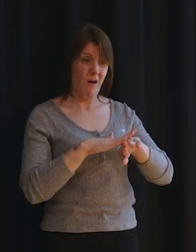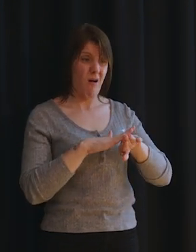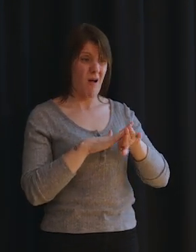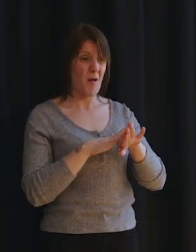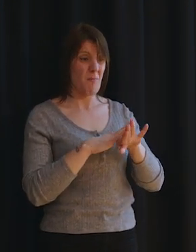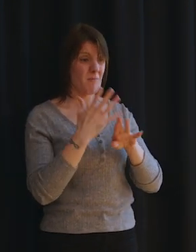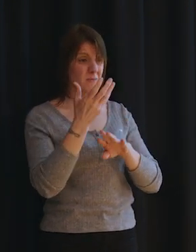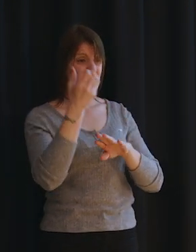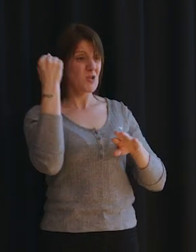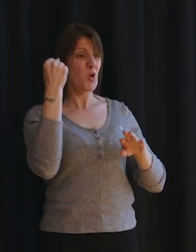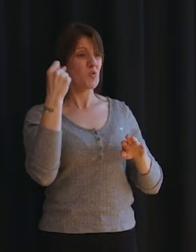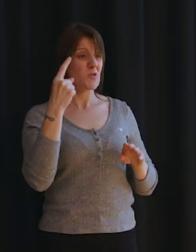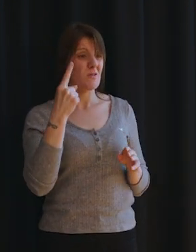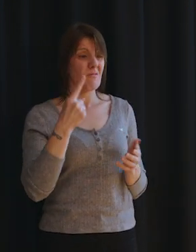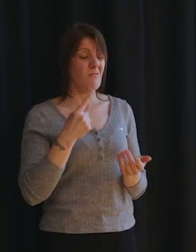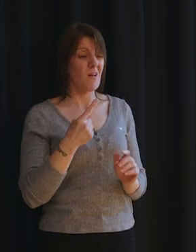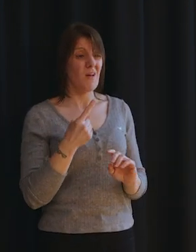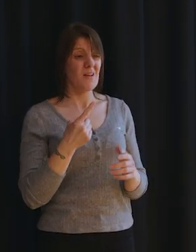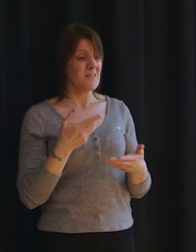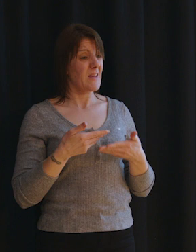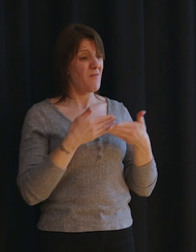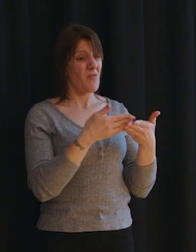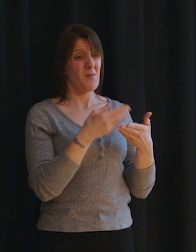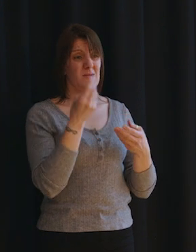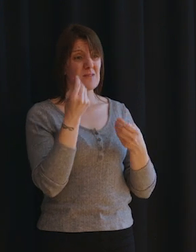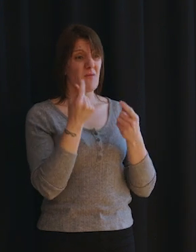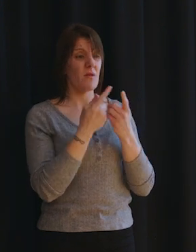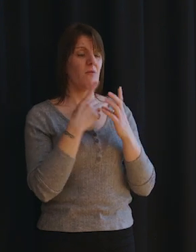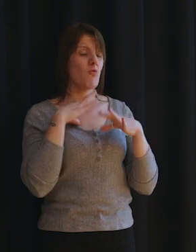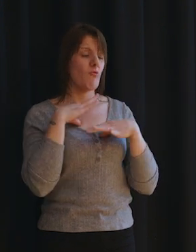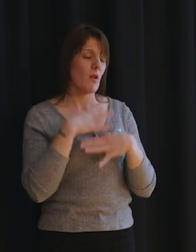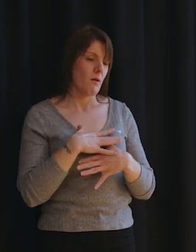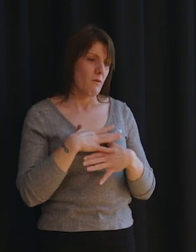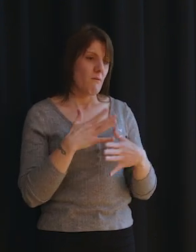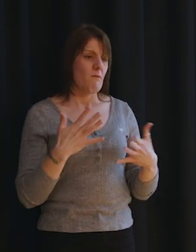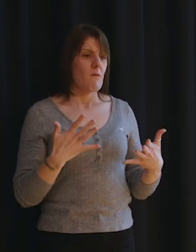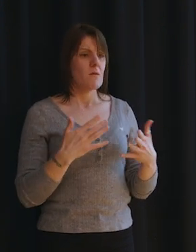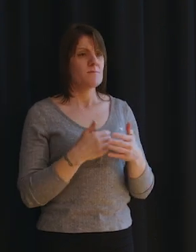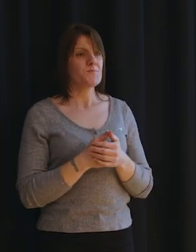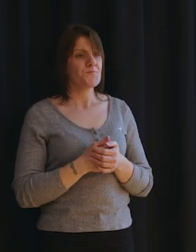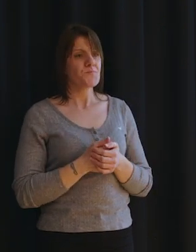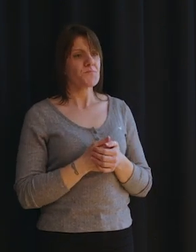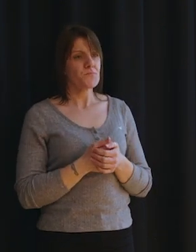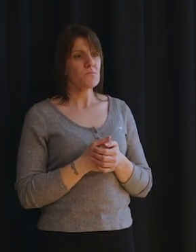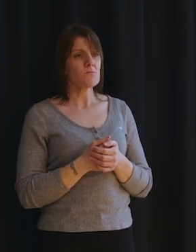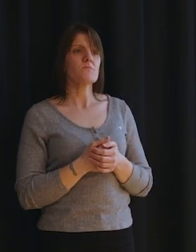is something they're looking for, to give them some sort of kind of relief as well.